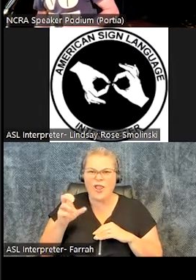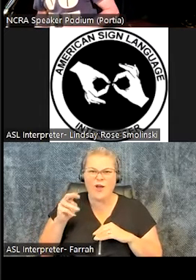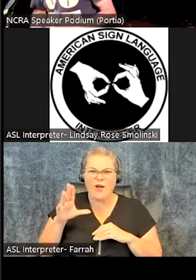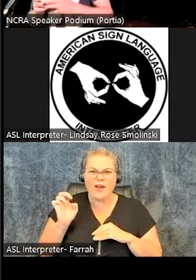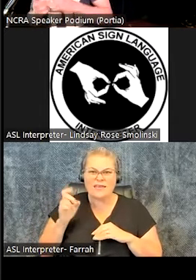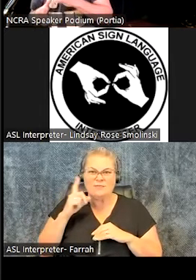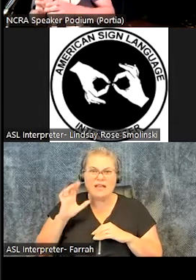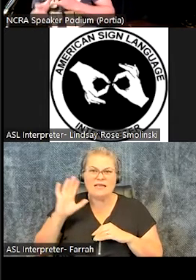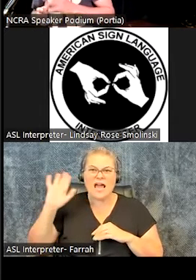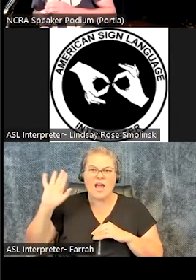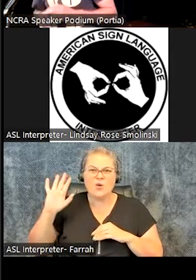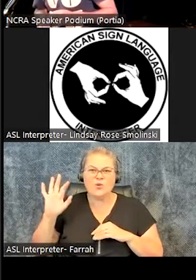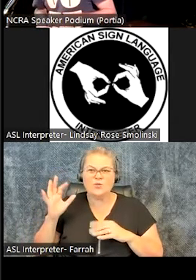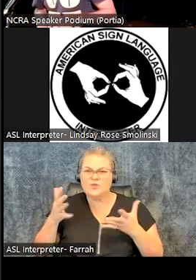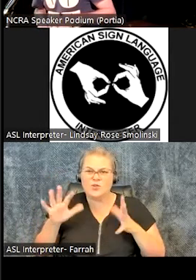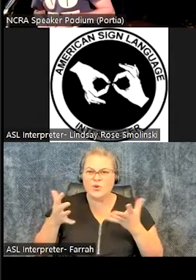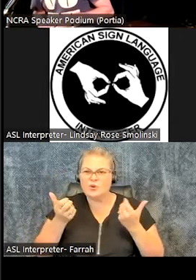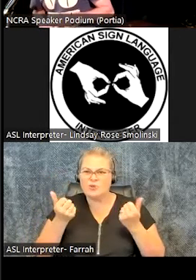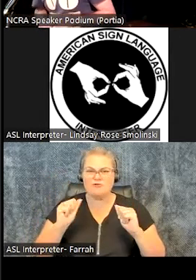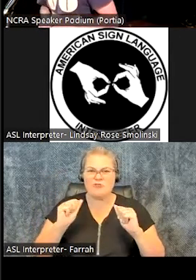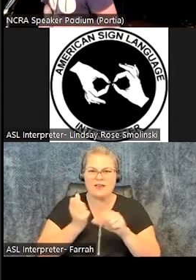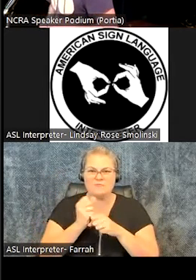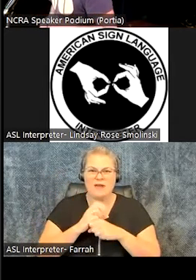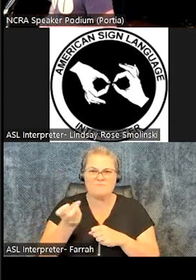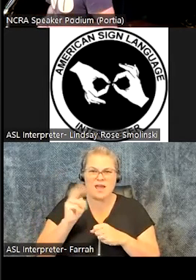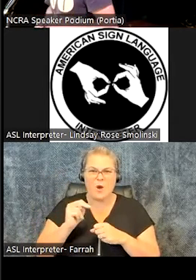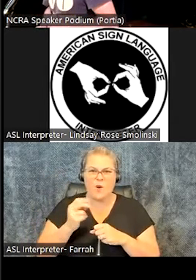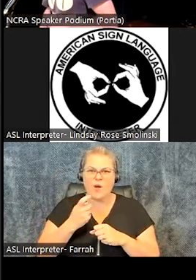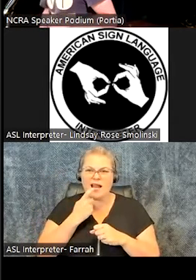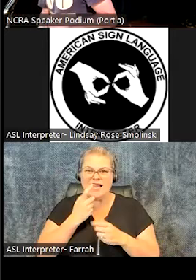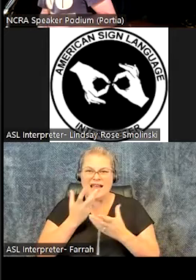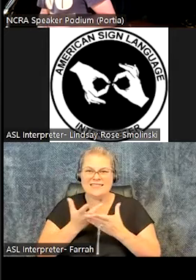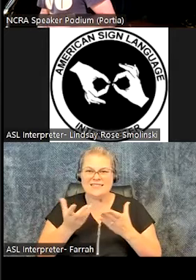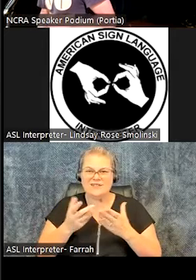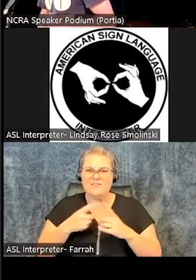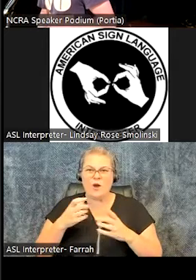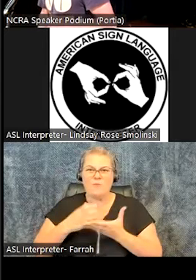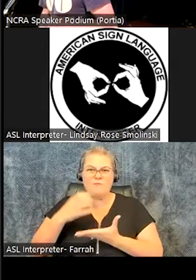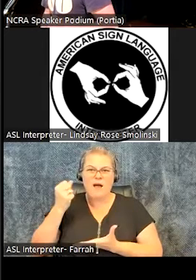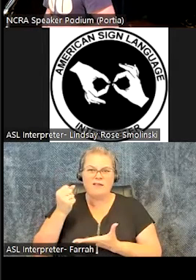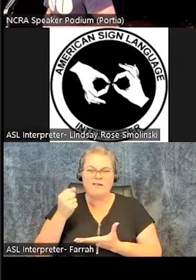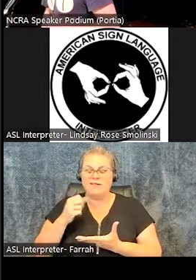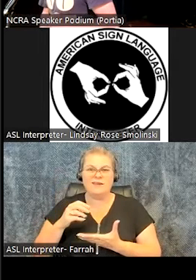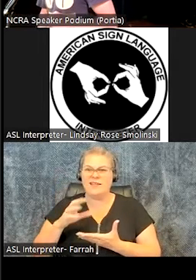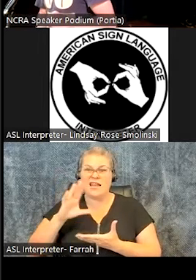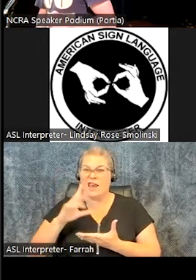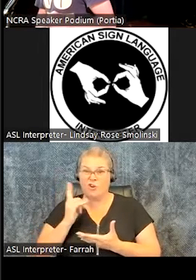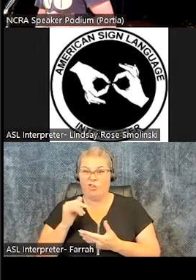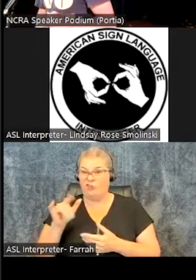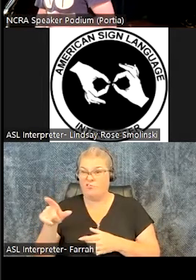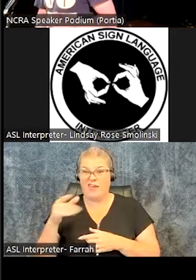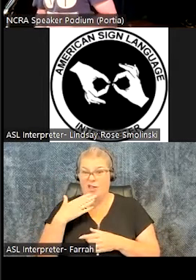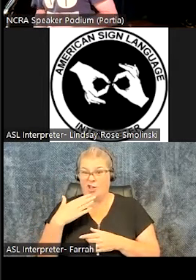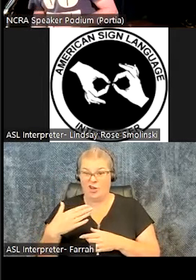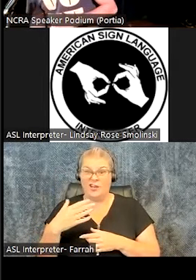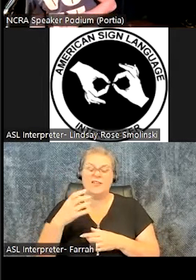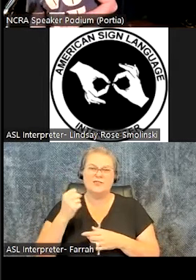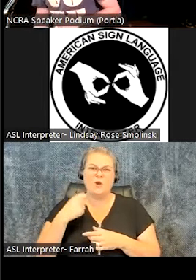dabble with trying to make my own glass fixtures out of bottles and they never came out nearly that good. So excited to